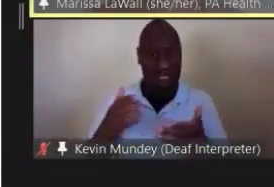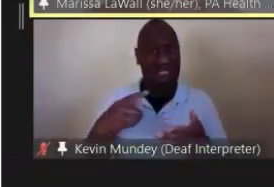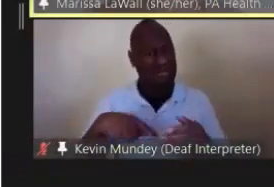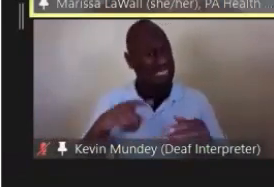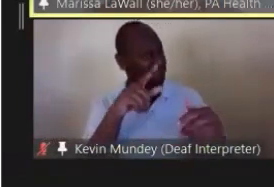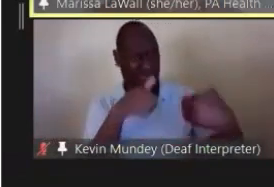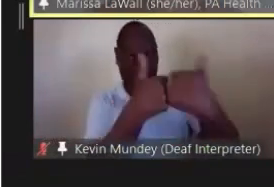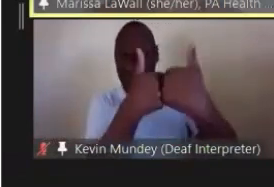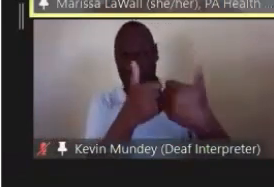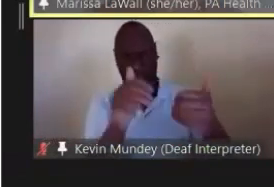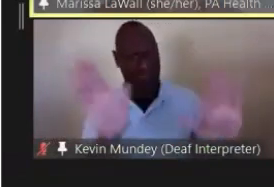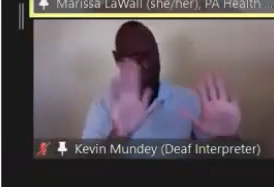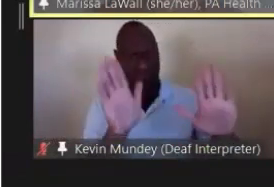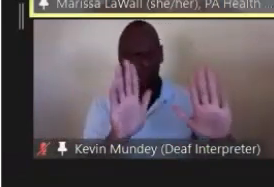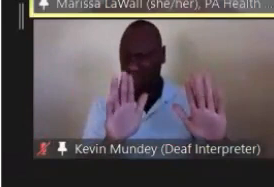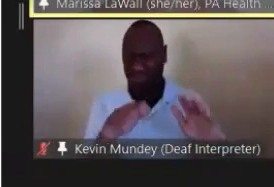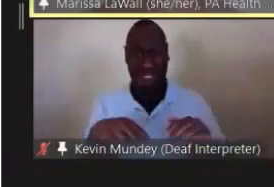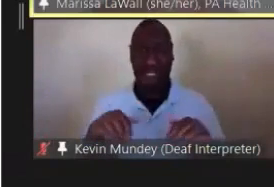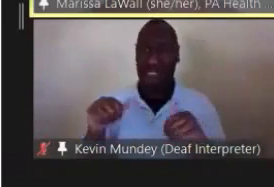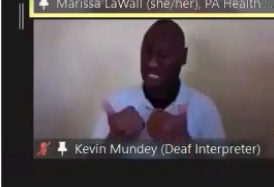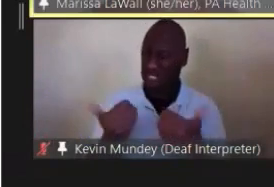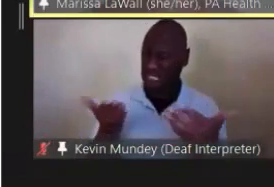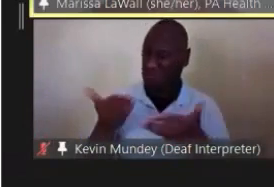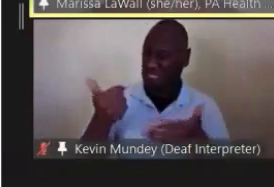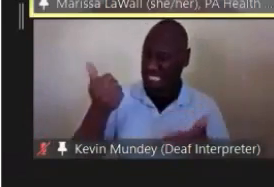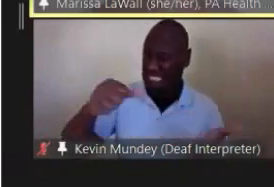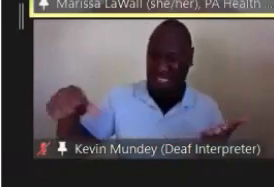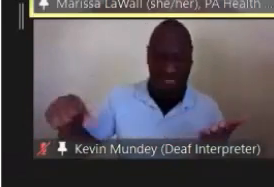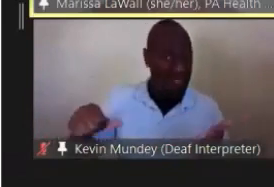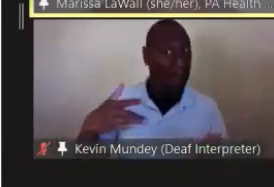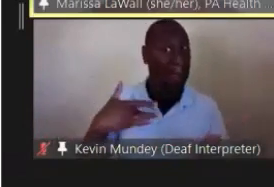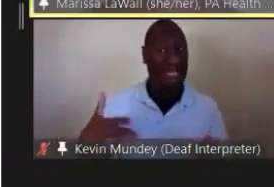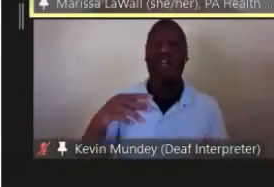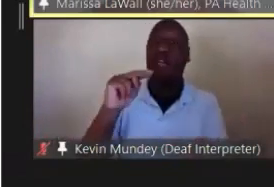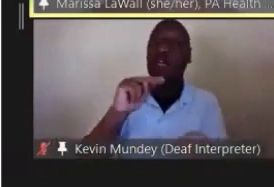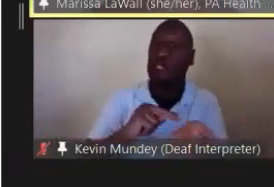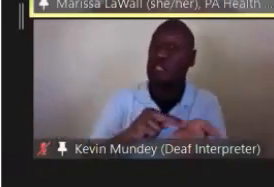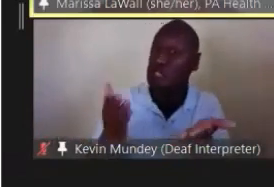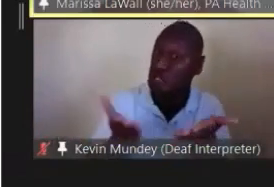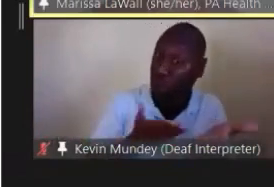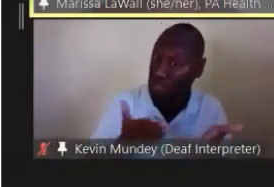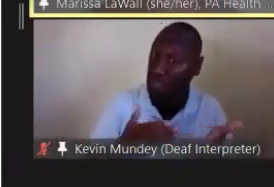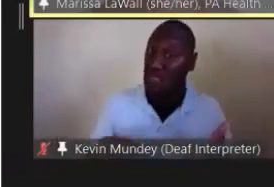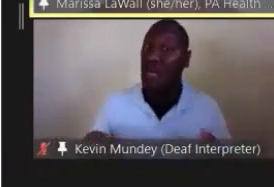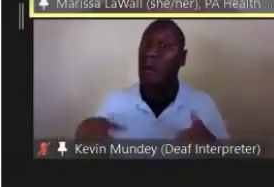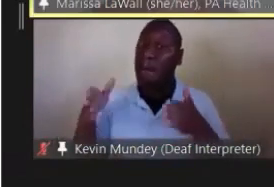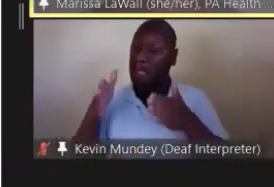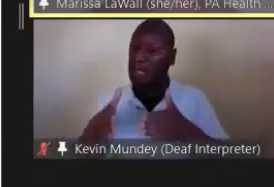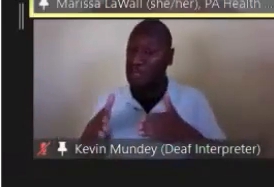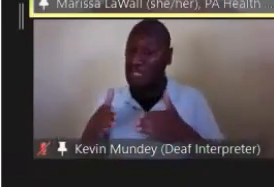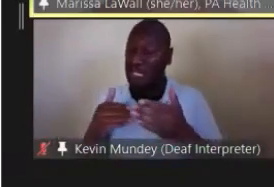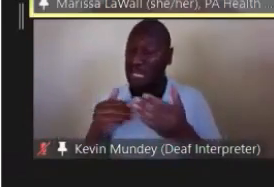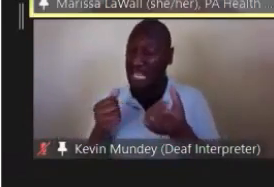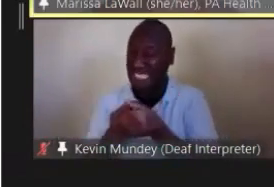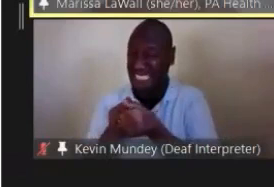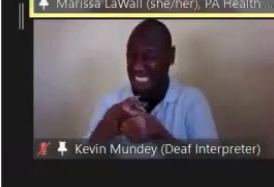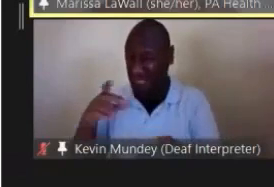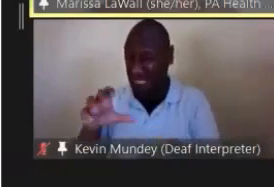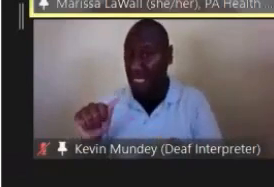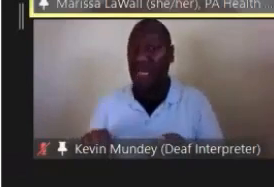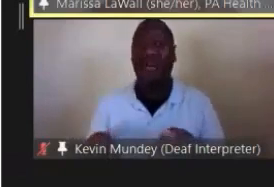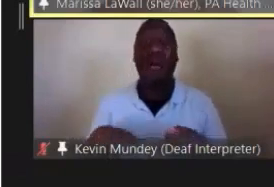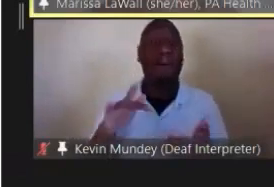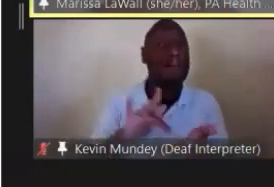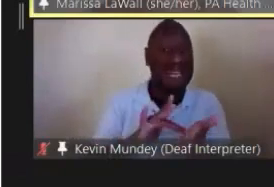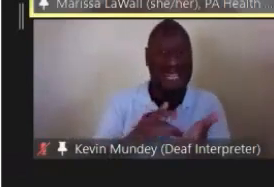denied are nursing services, personal assistance services, medications, and